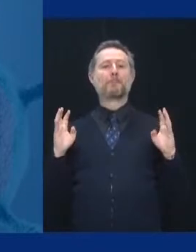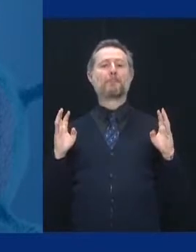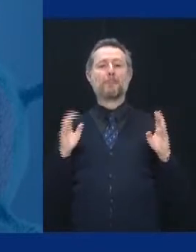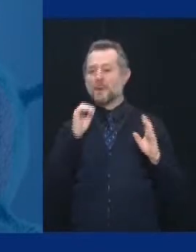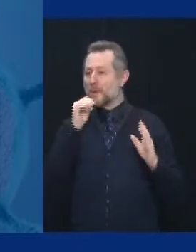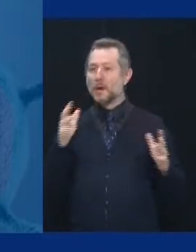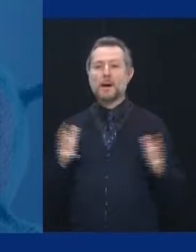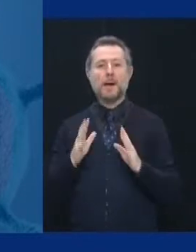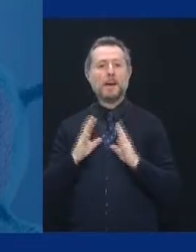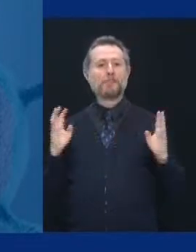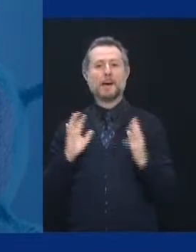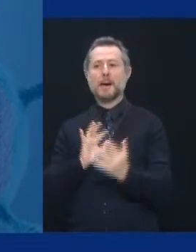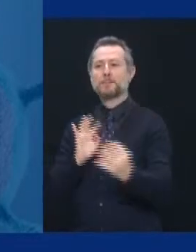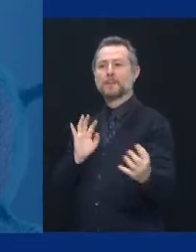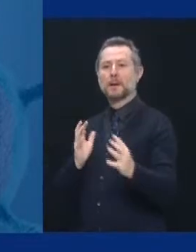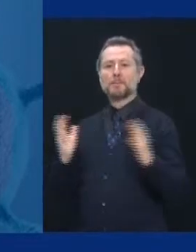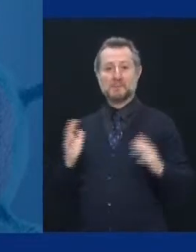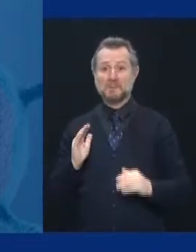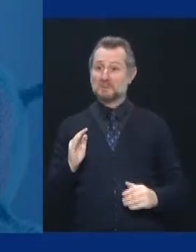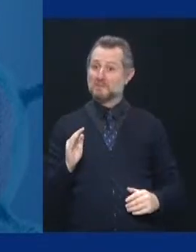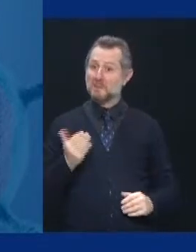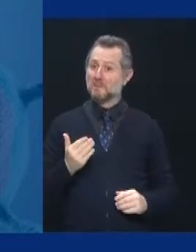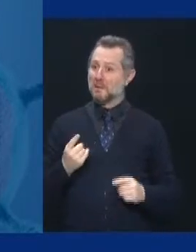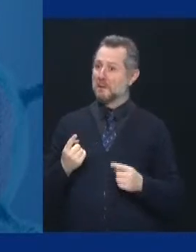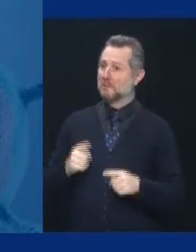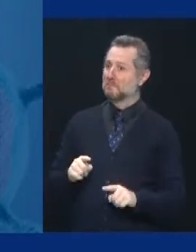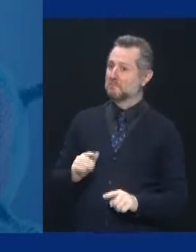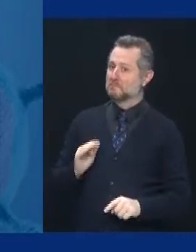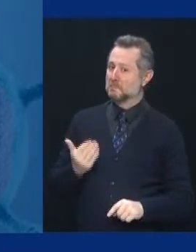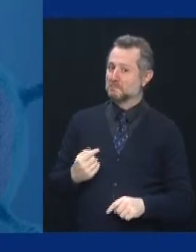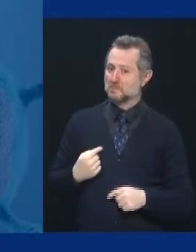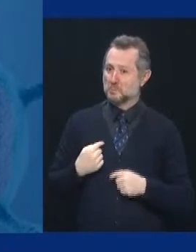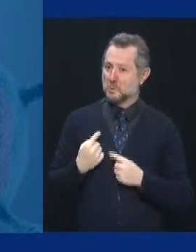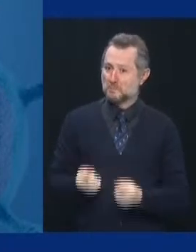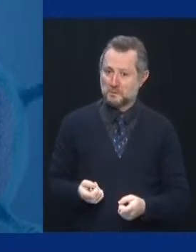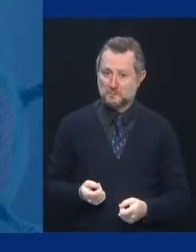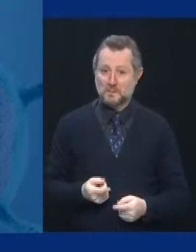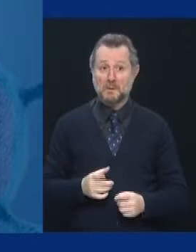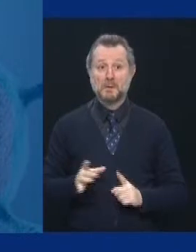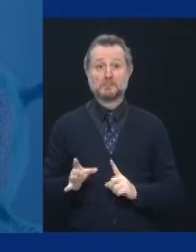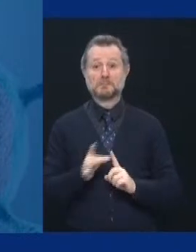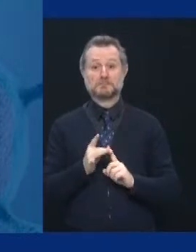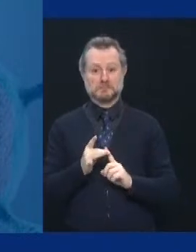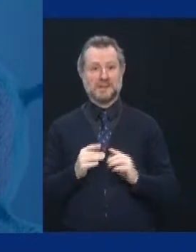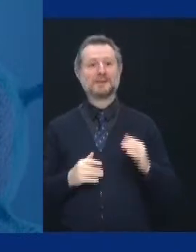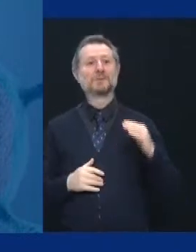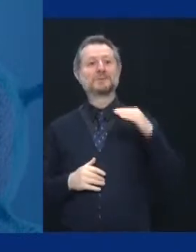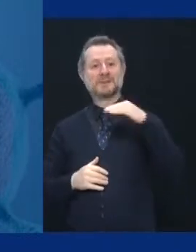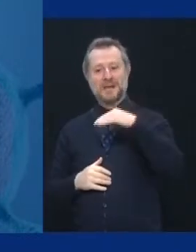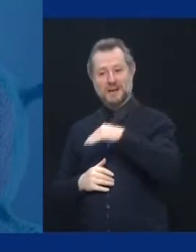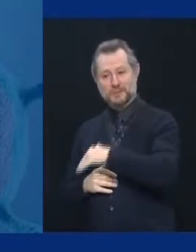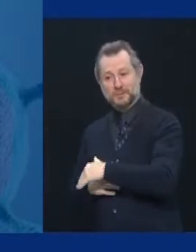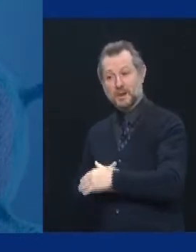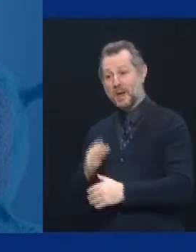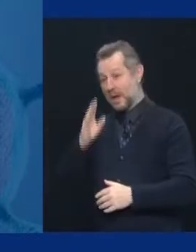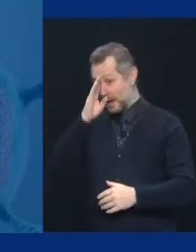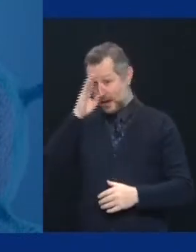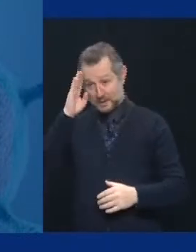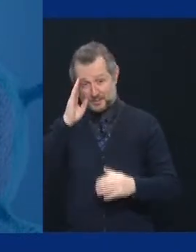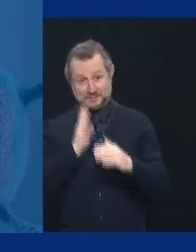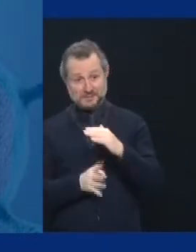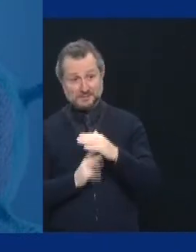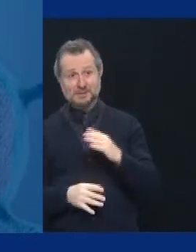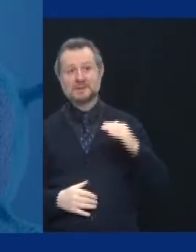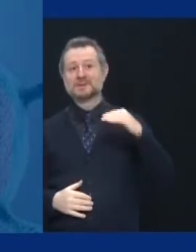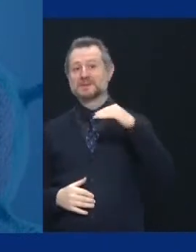that's apparently what is happening. Positivity rate is down, hospitalization rate is slowing. That's